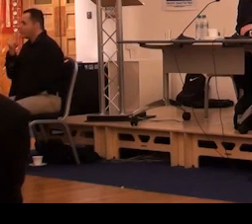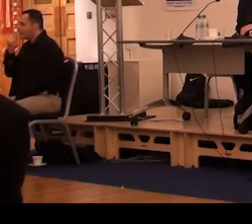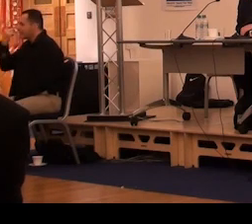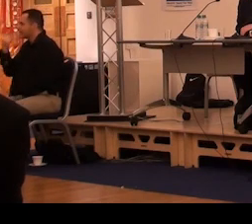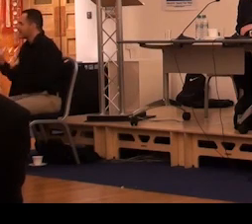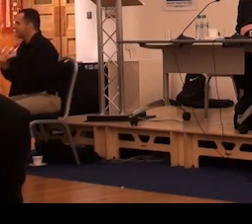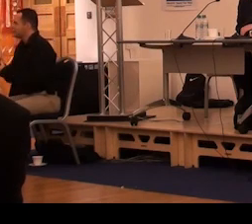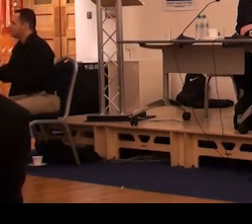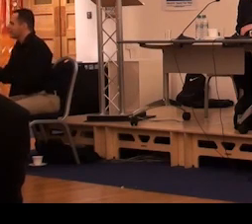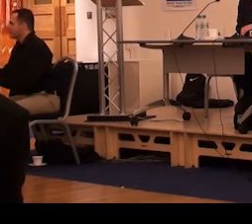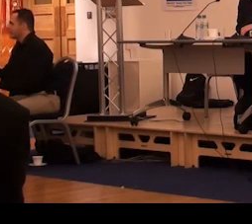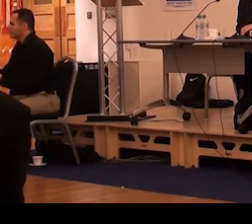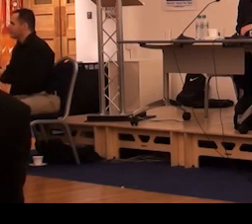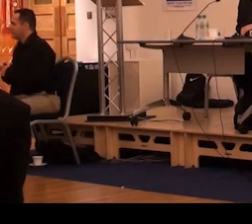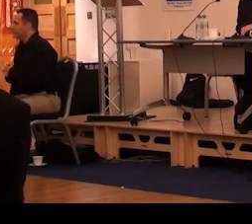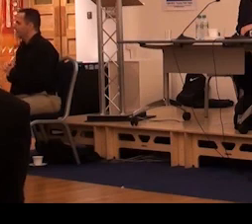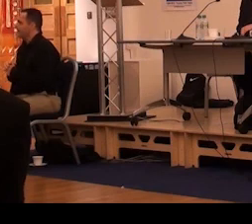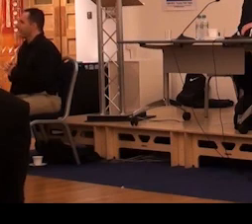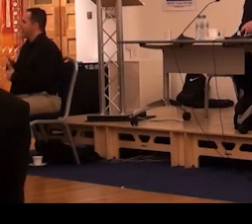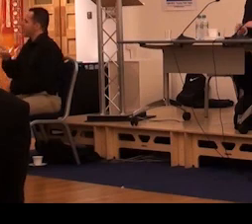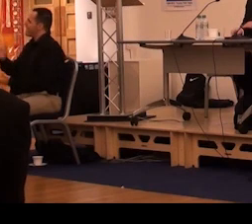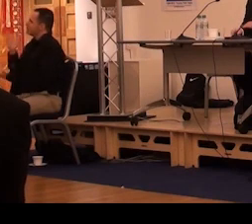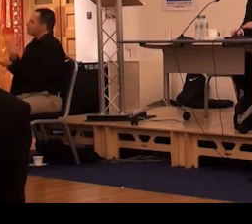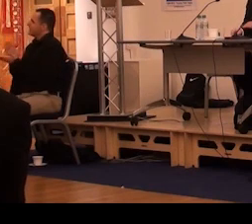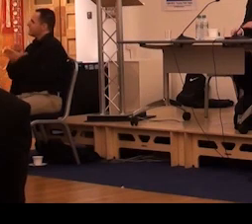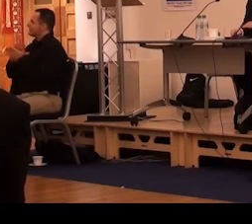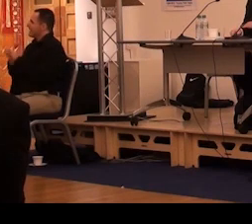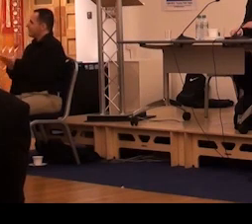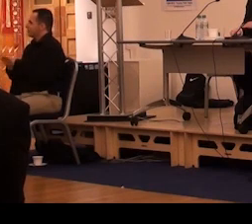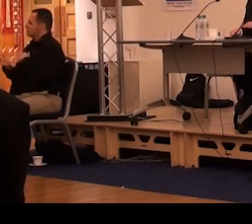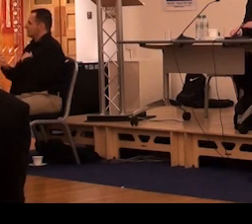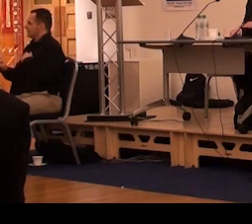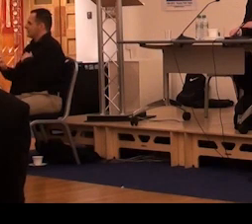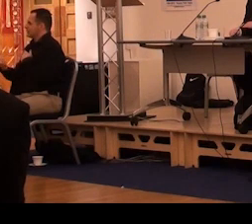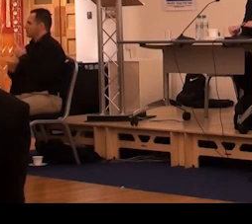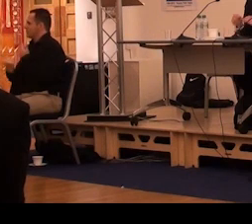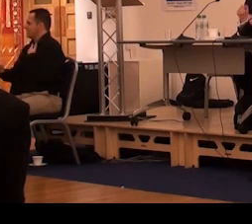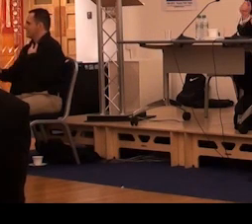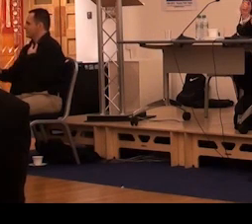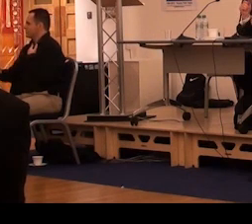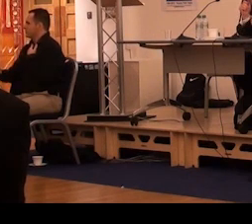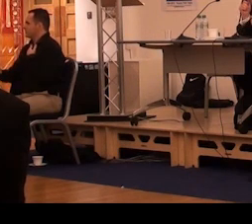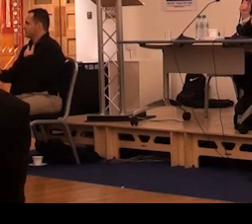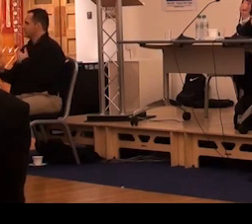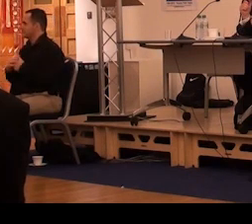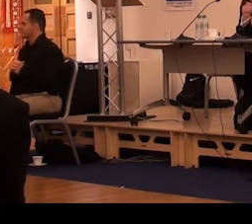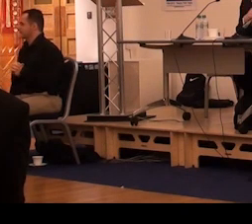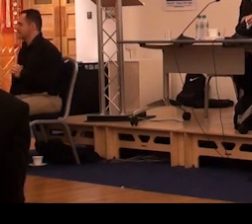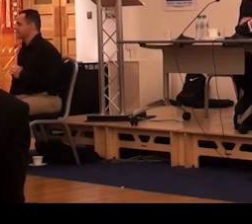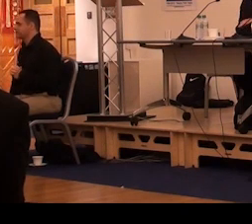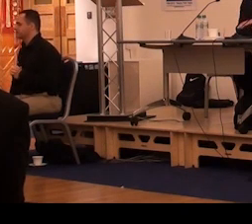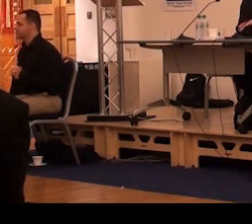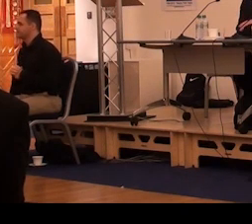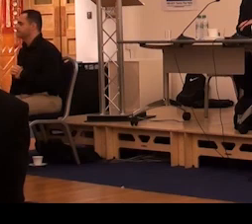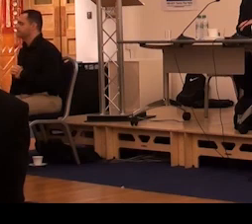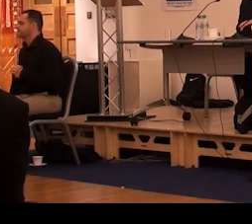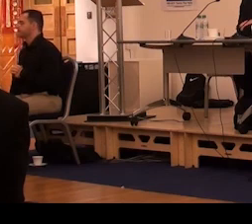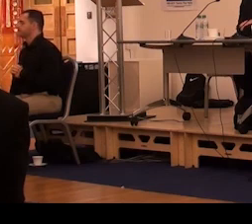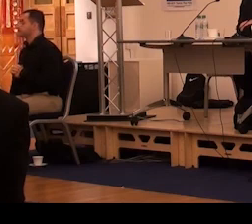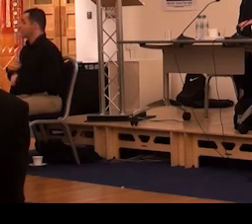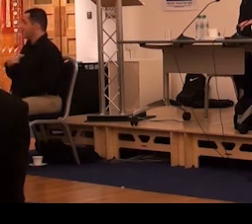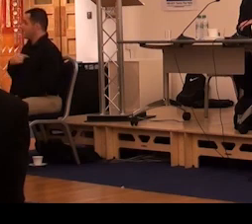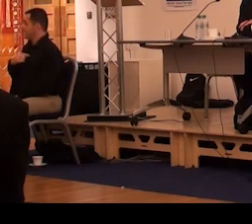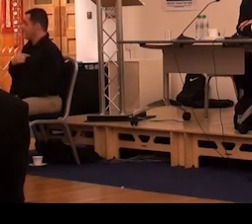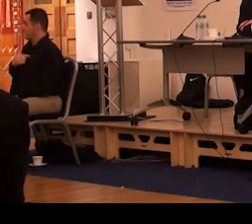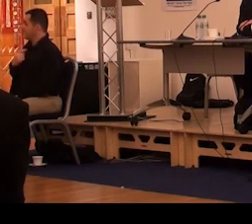a real damage to those as individuals, but the culture that we're in. And I think in